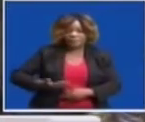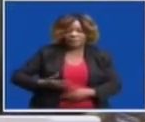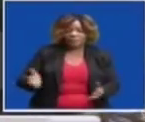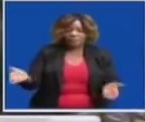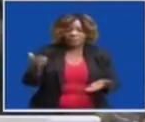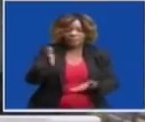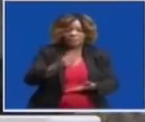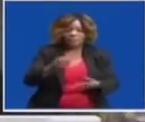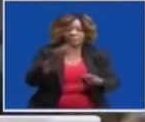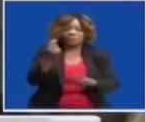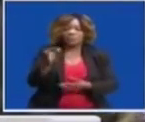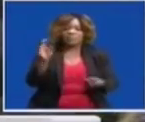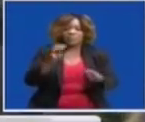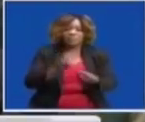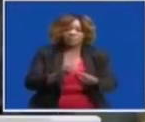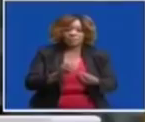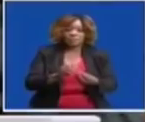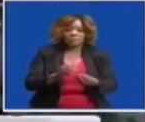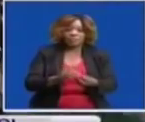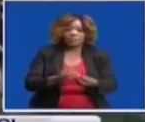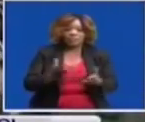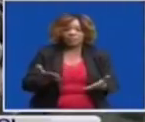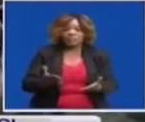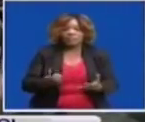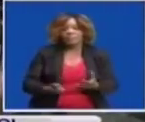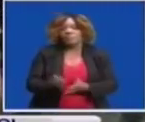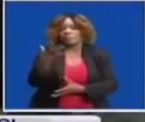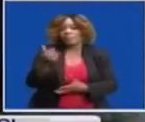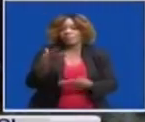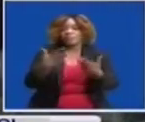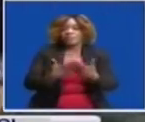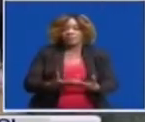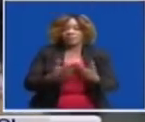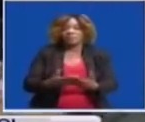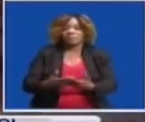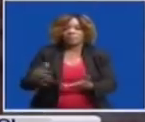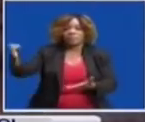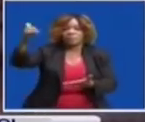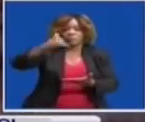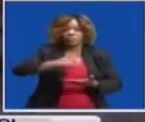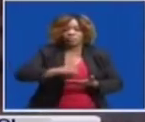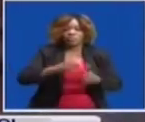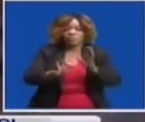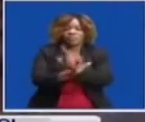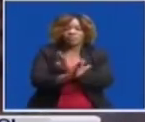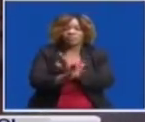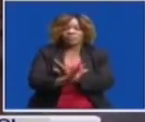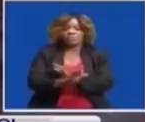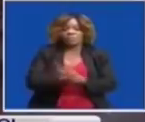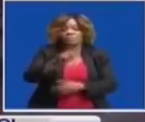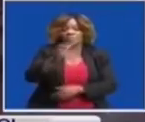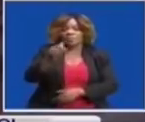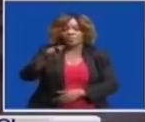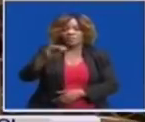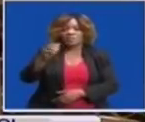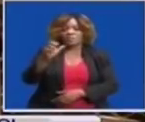mobilize more resources for the shipping of 4 fire engines to be delivered to Zambia. Victor Mwila for ZNBC News